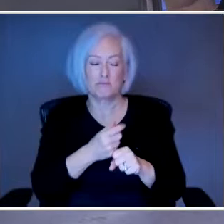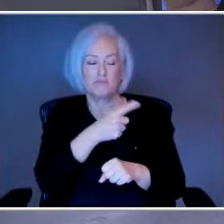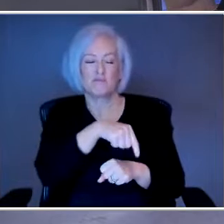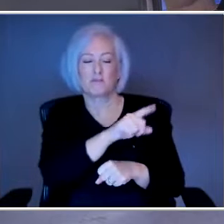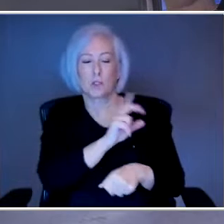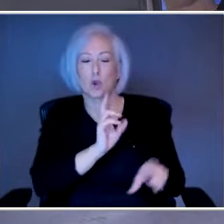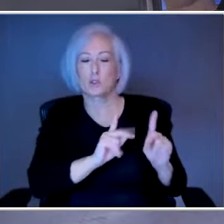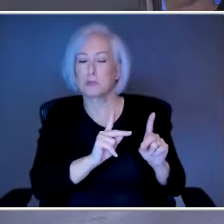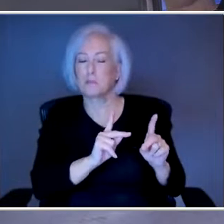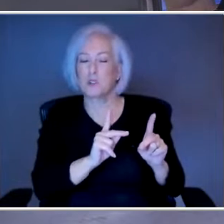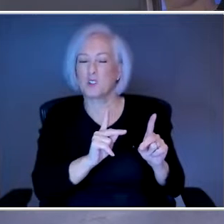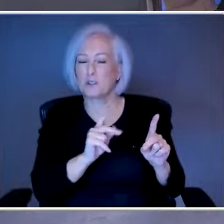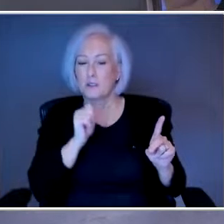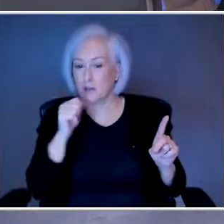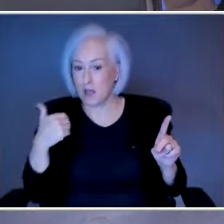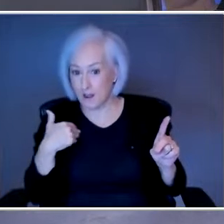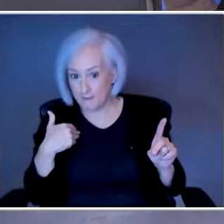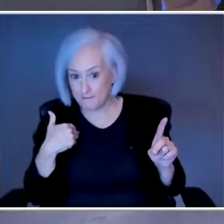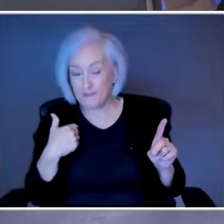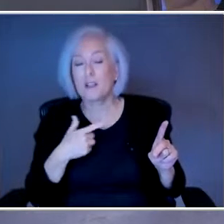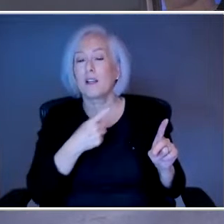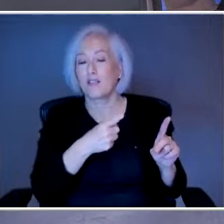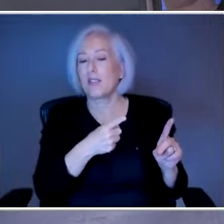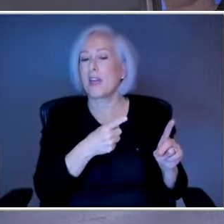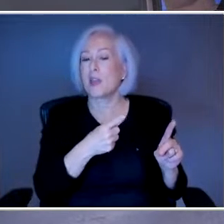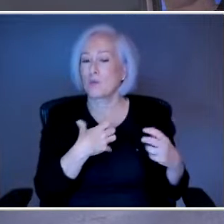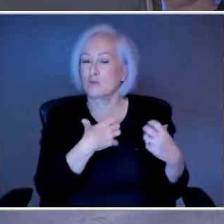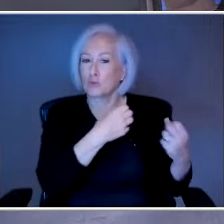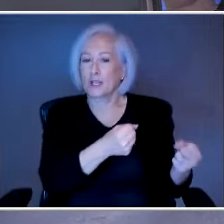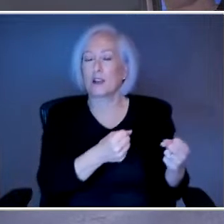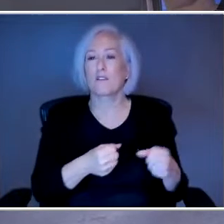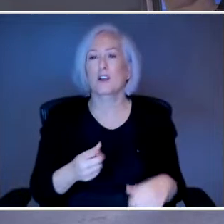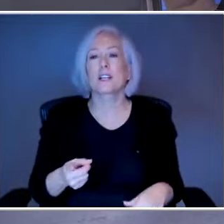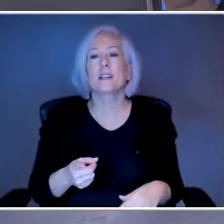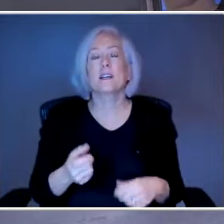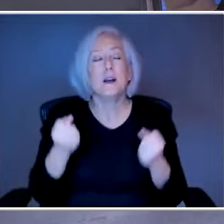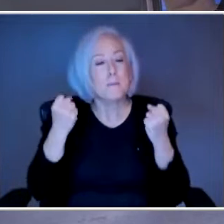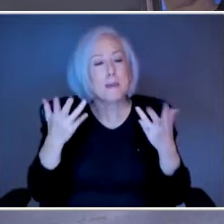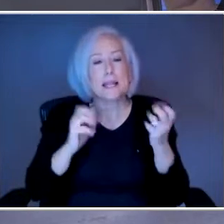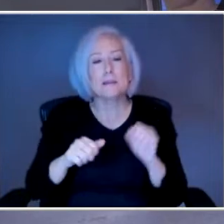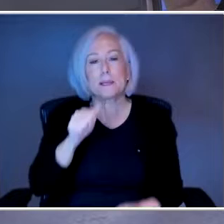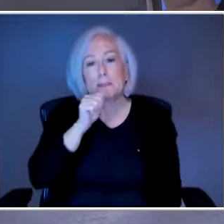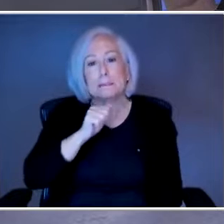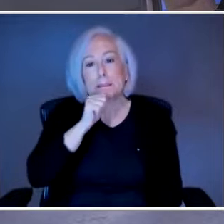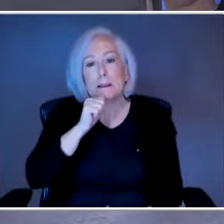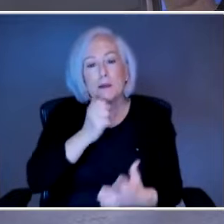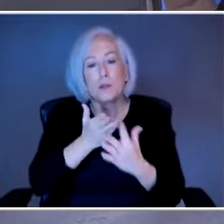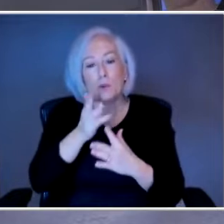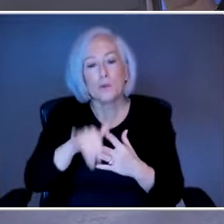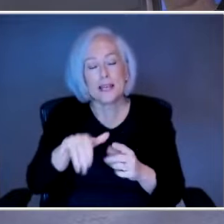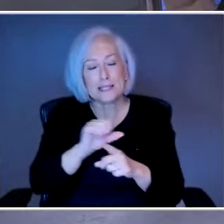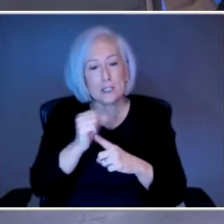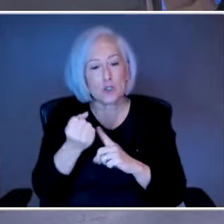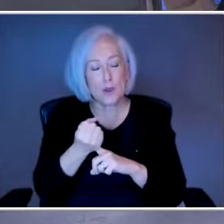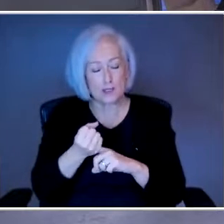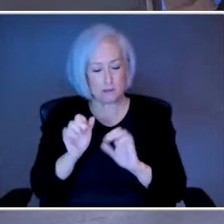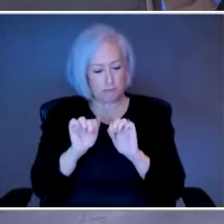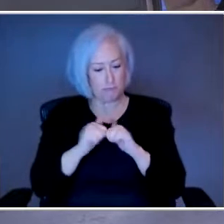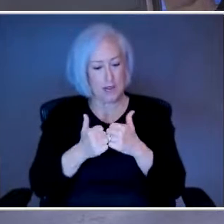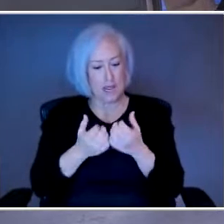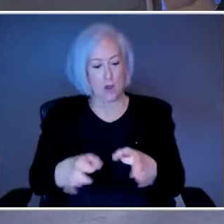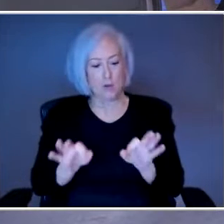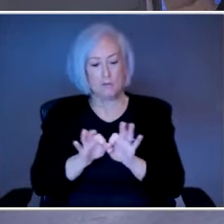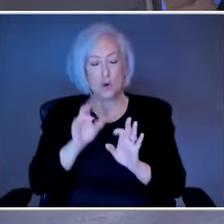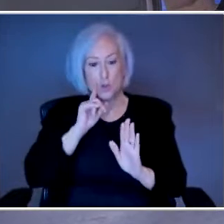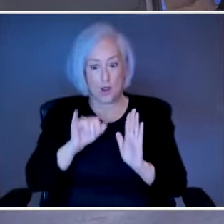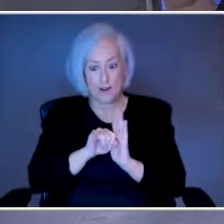going on, you don't know what it is, you kind of push through. How important is it for somebody to identify what it is and get in for some type of treatment,